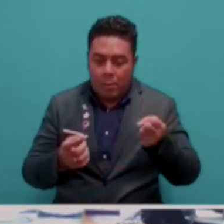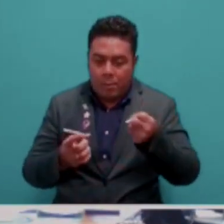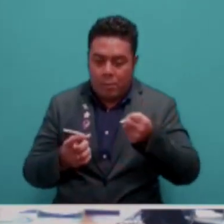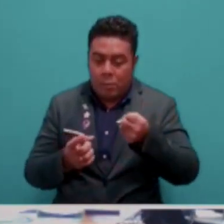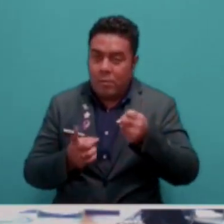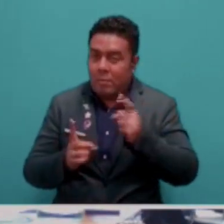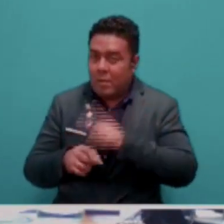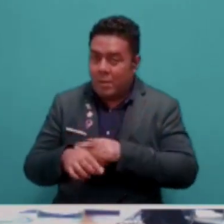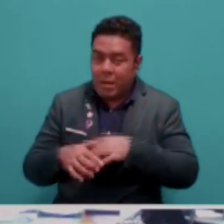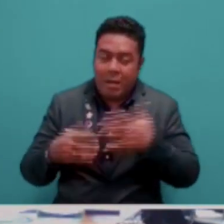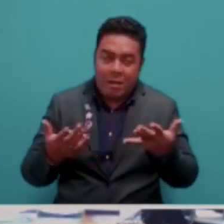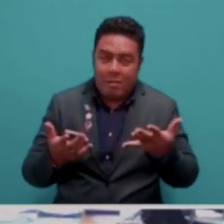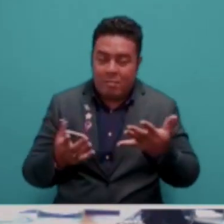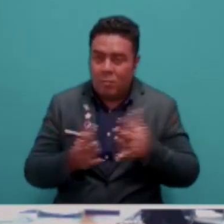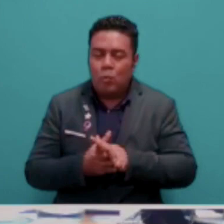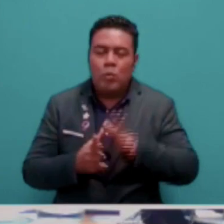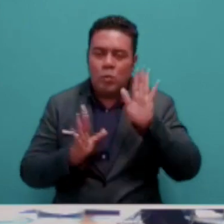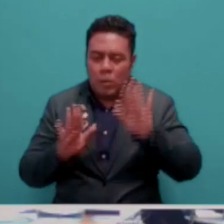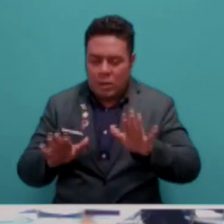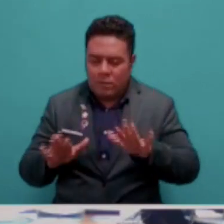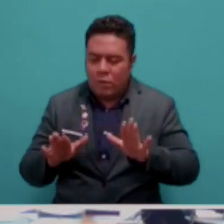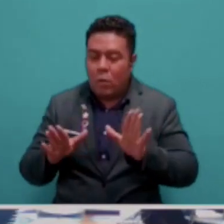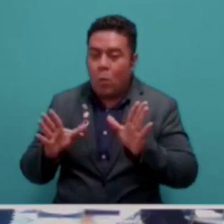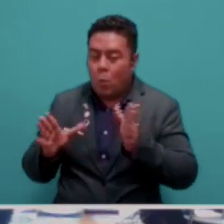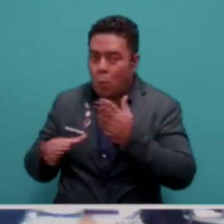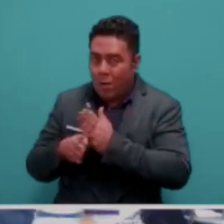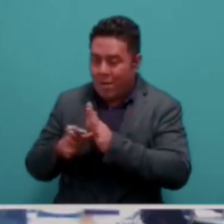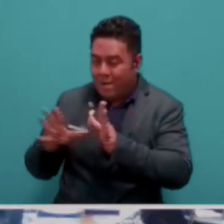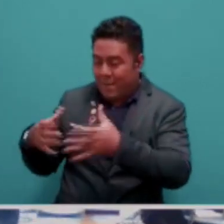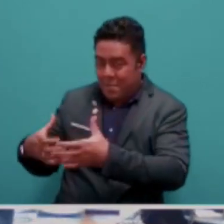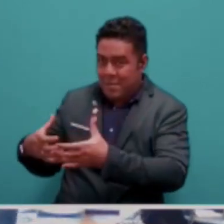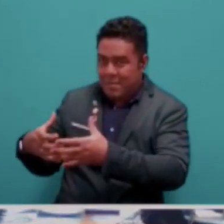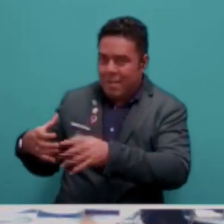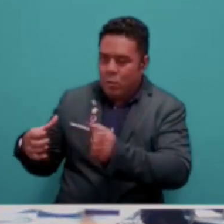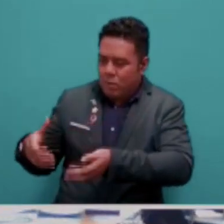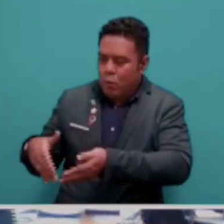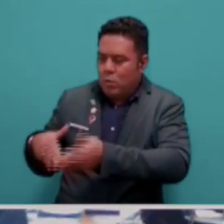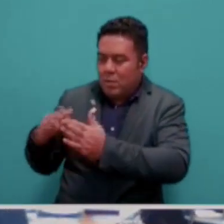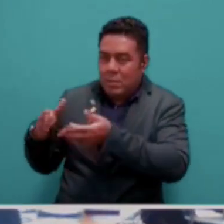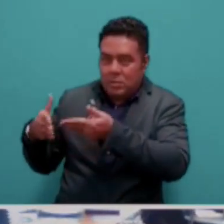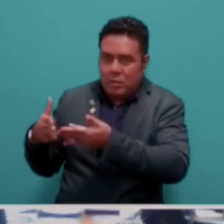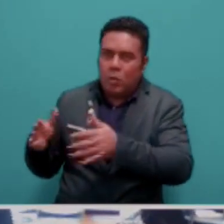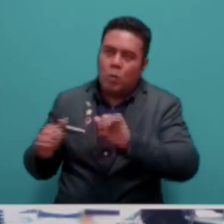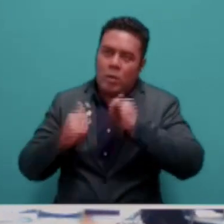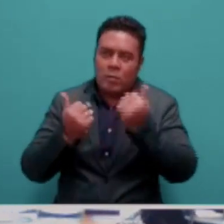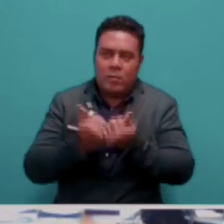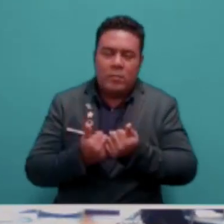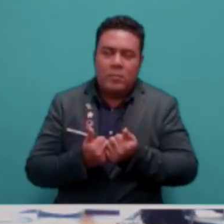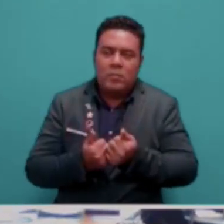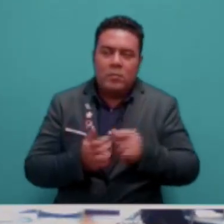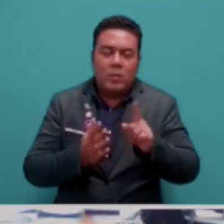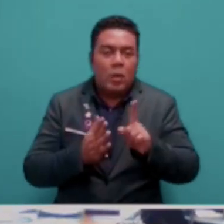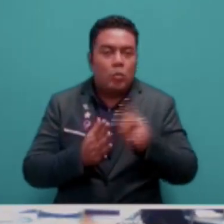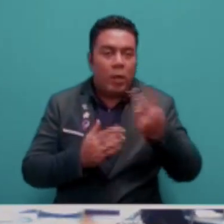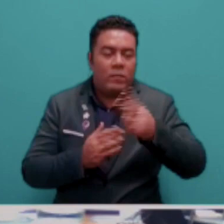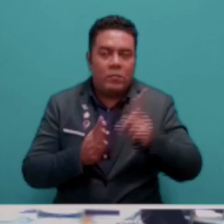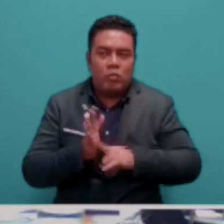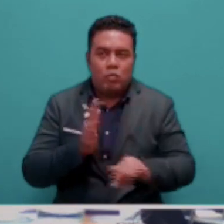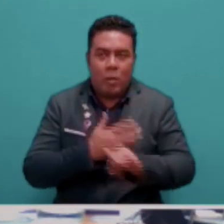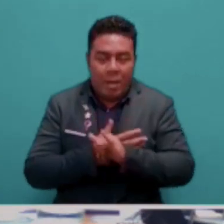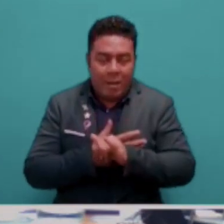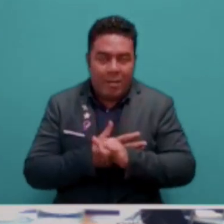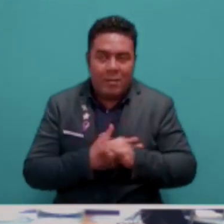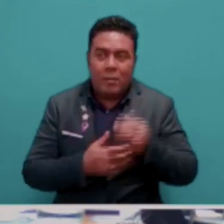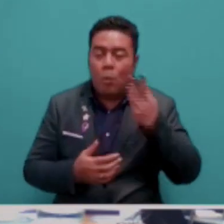principle, we await the work of the Emoluments Committee as we agreed to on the 12th of July. And